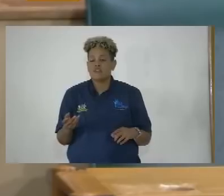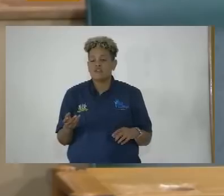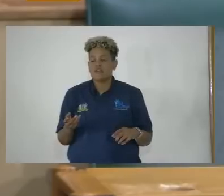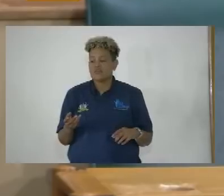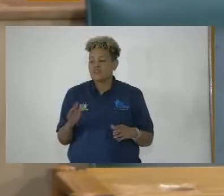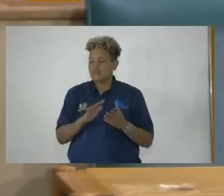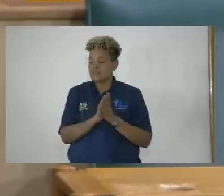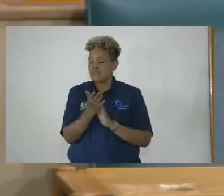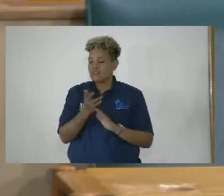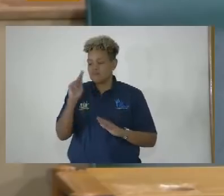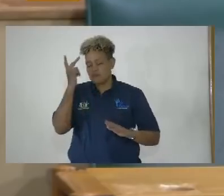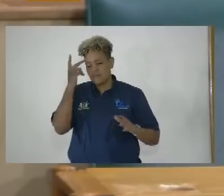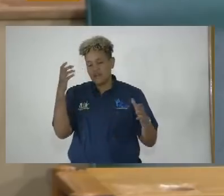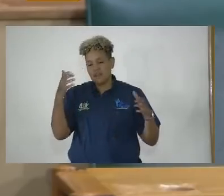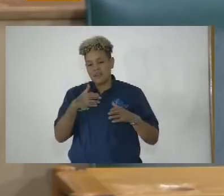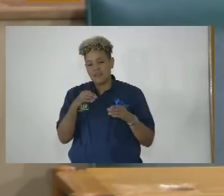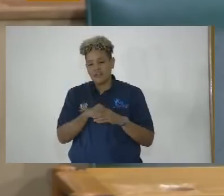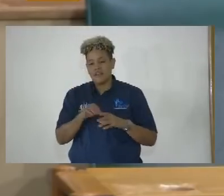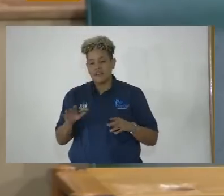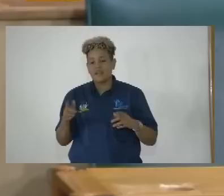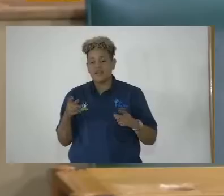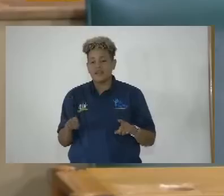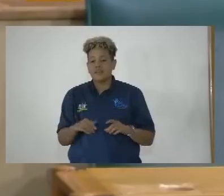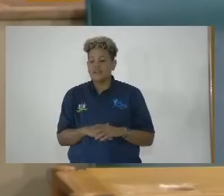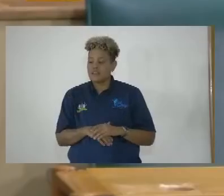tribalized. Yes. Or